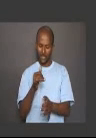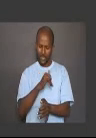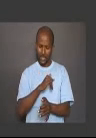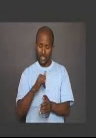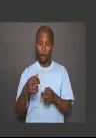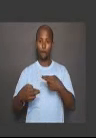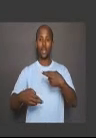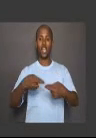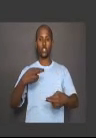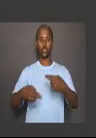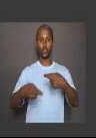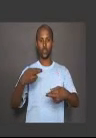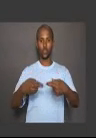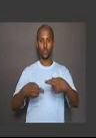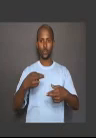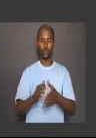same relationship.